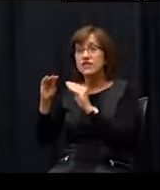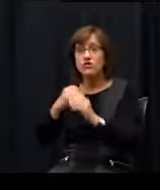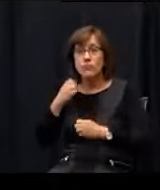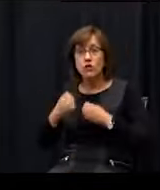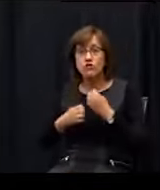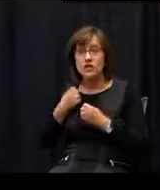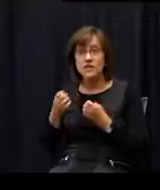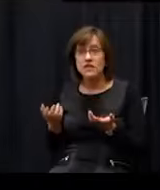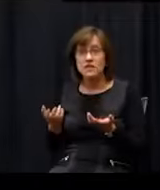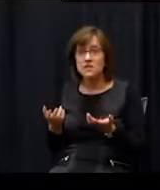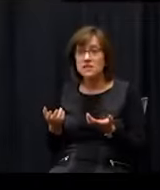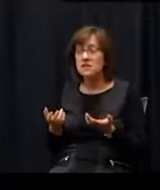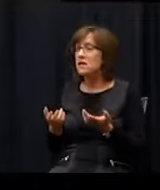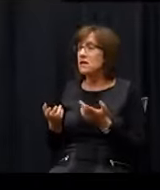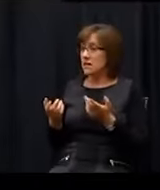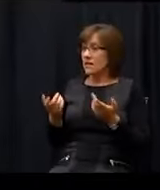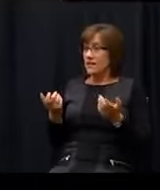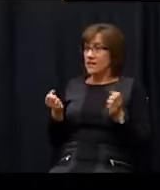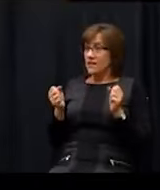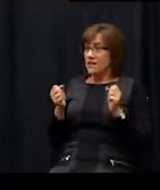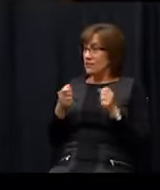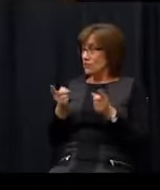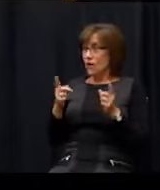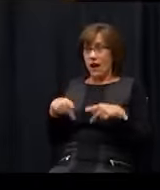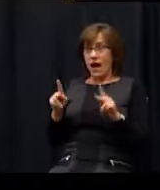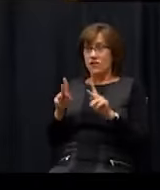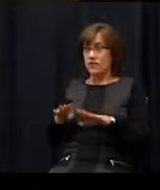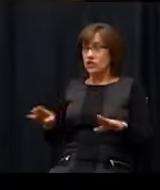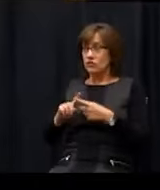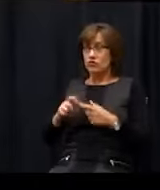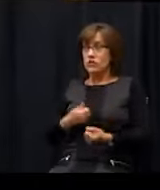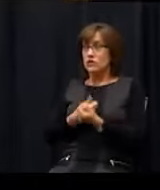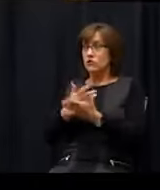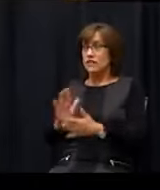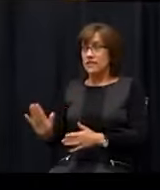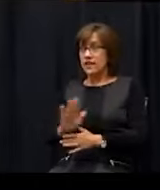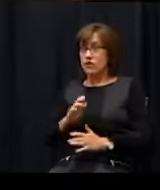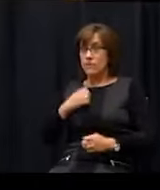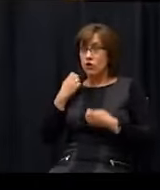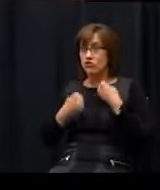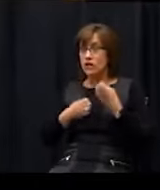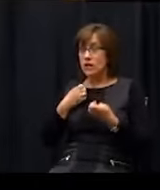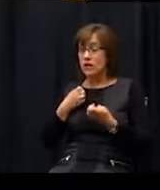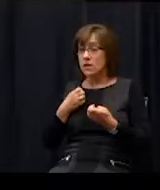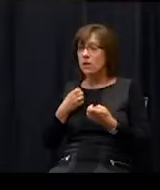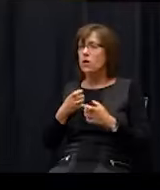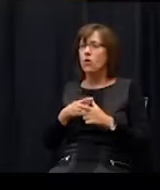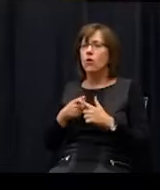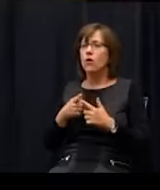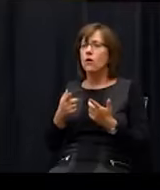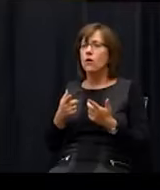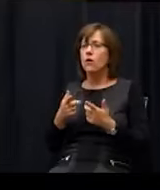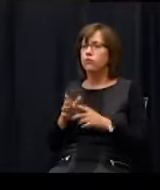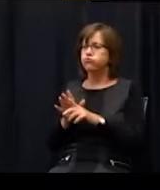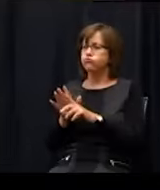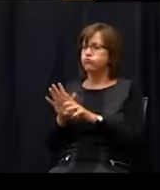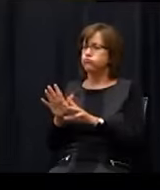Do children get to express emotions? Because this is hard. Do children get to express emotions in your classroom? Or do they?